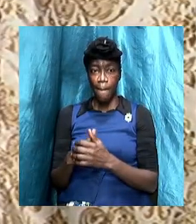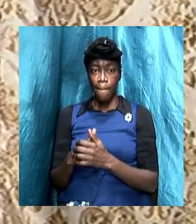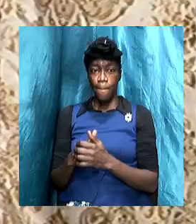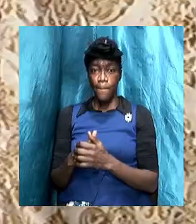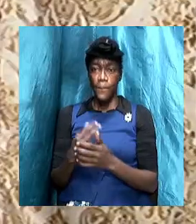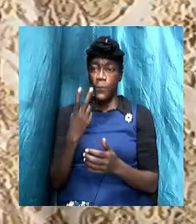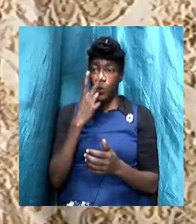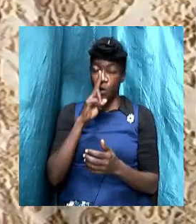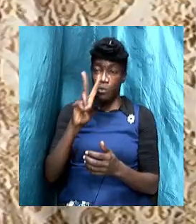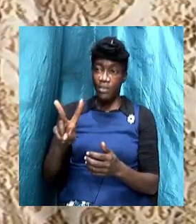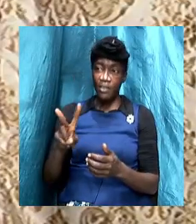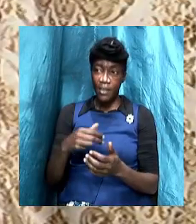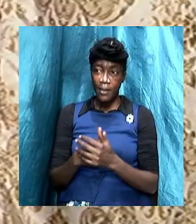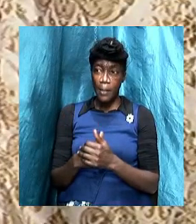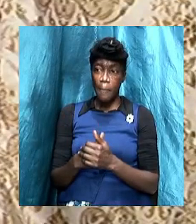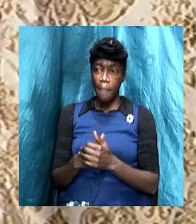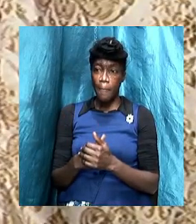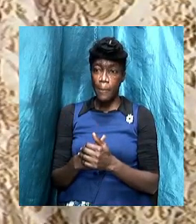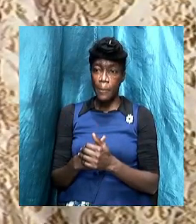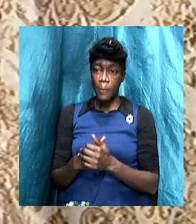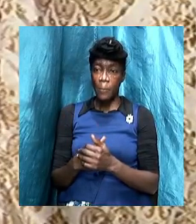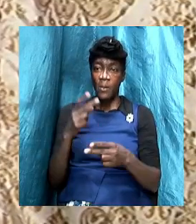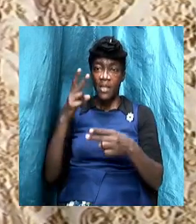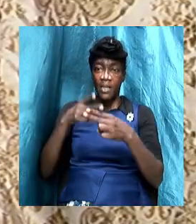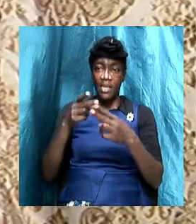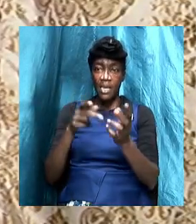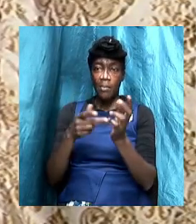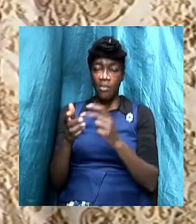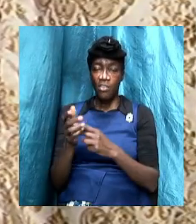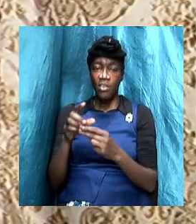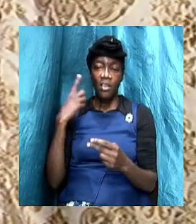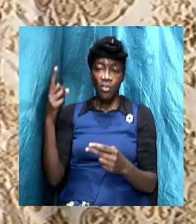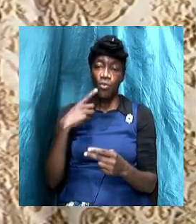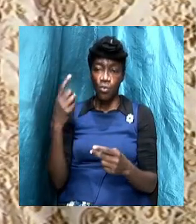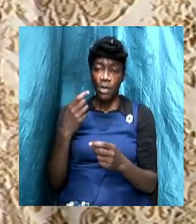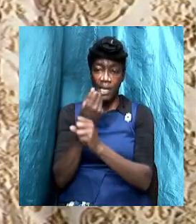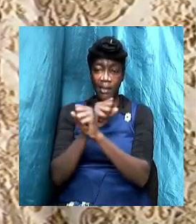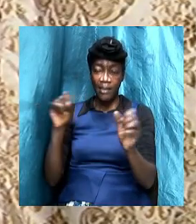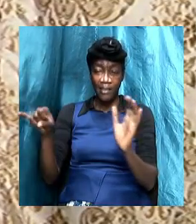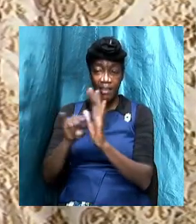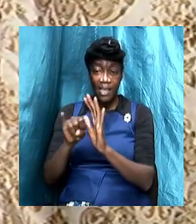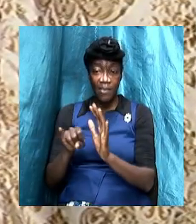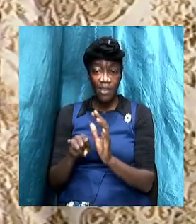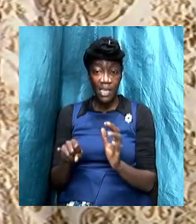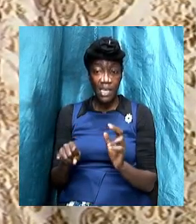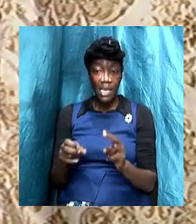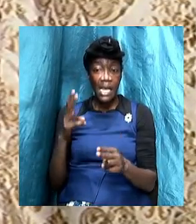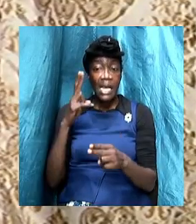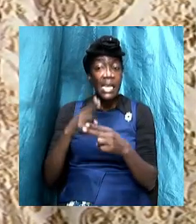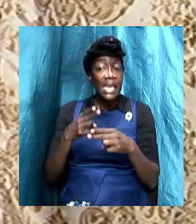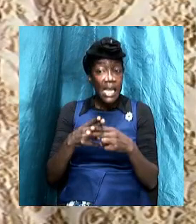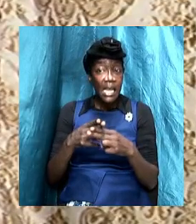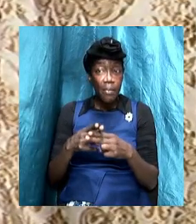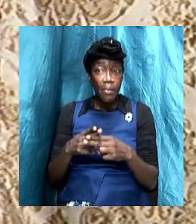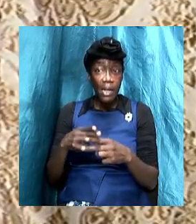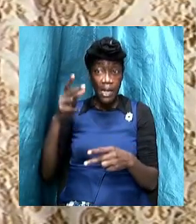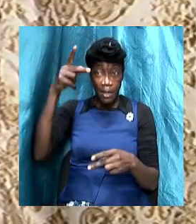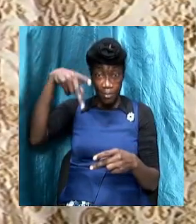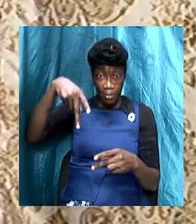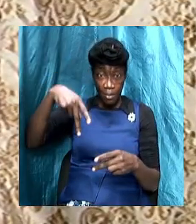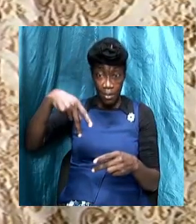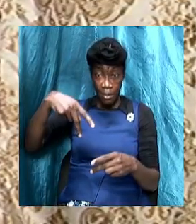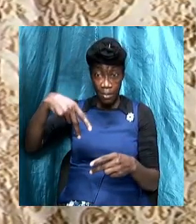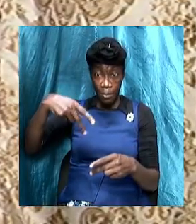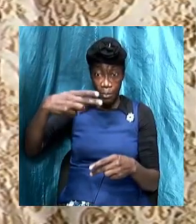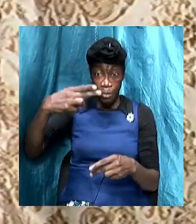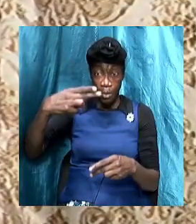So we see that the name of Jesus is the only saving name. Philippians 2, 9 to 11 said, whereby God had